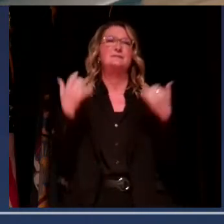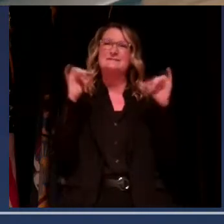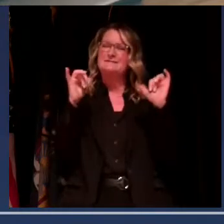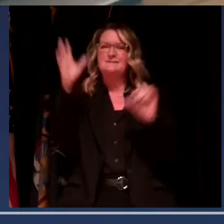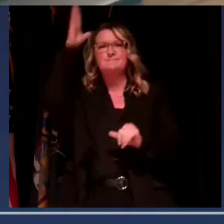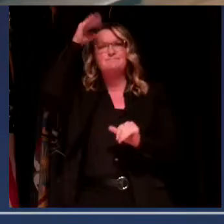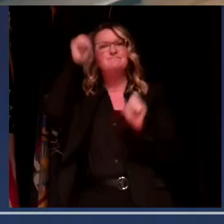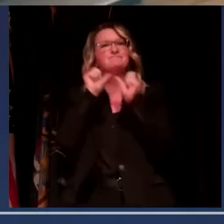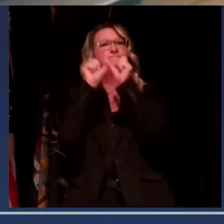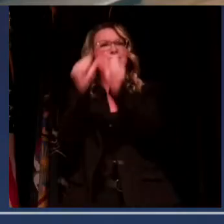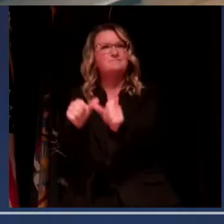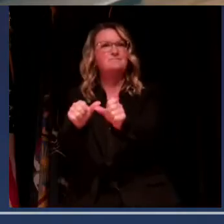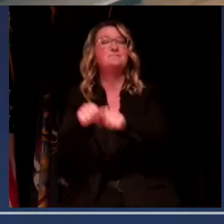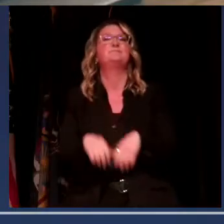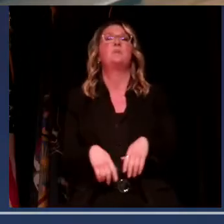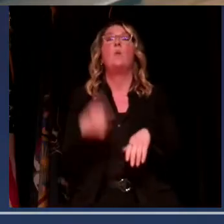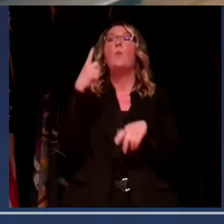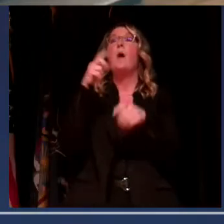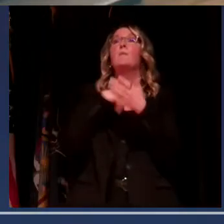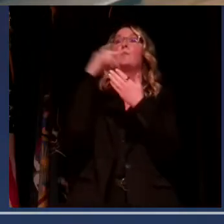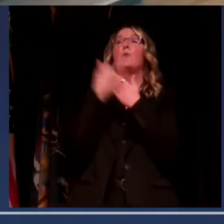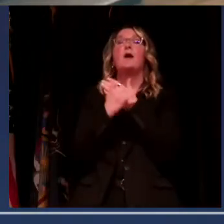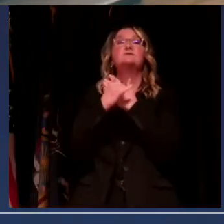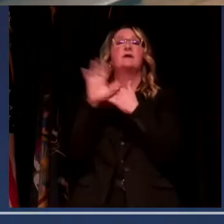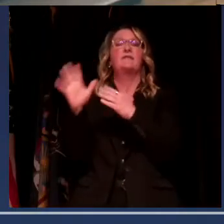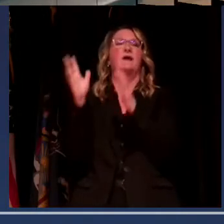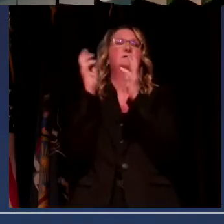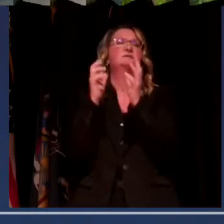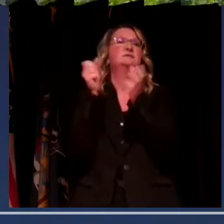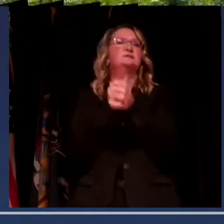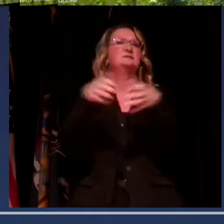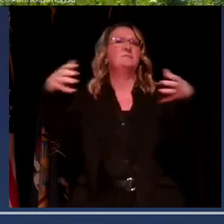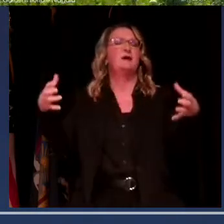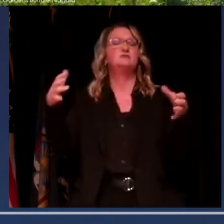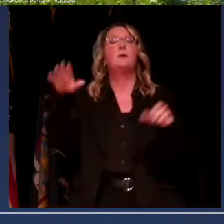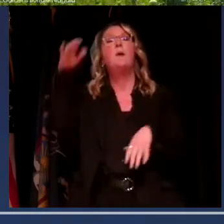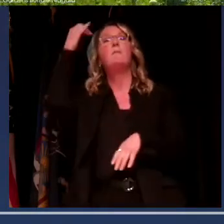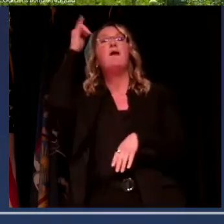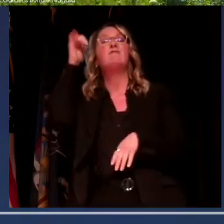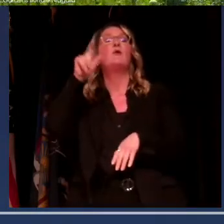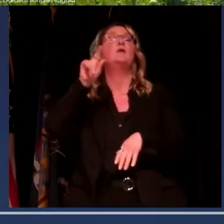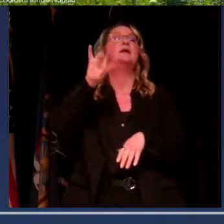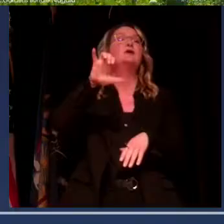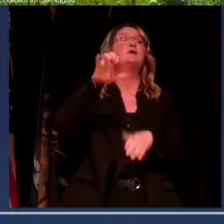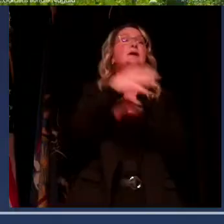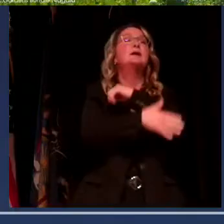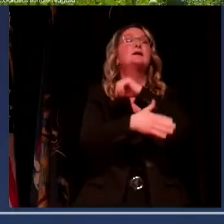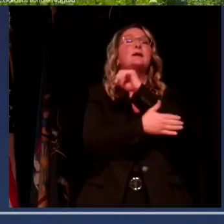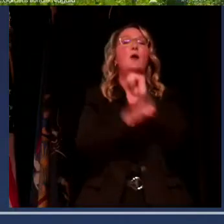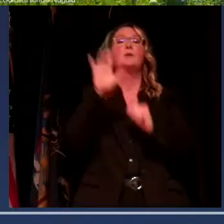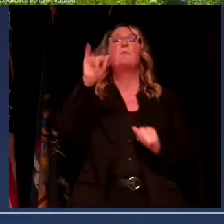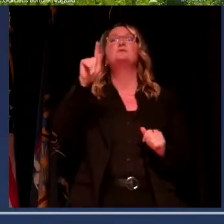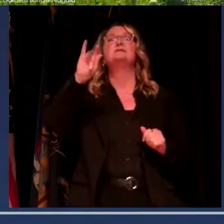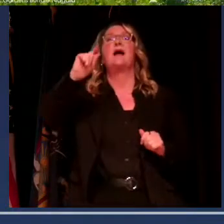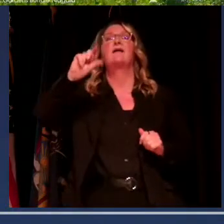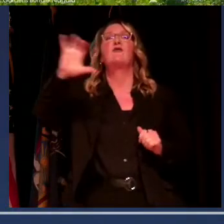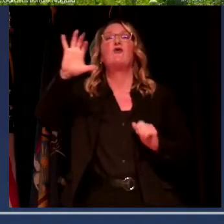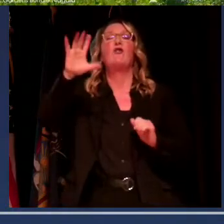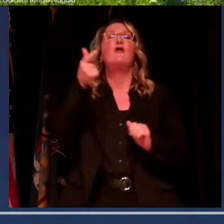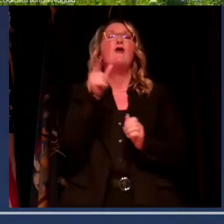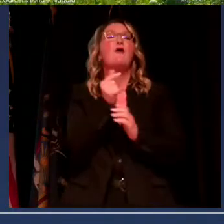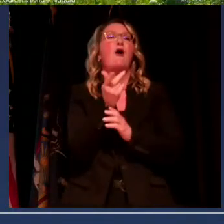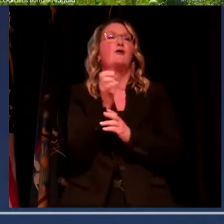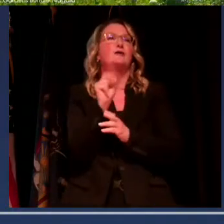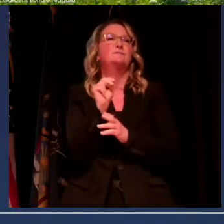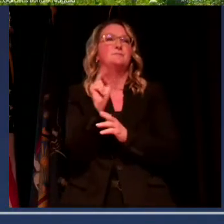onward. One such project has been the expansion of the Buffalo and Erie County Botanical Gardens, a facility owned by the people of